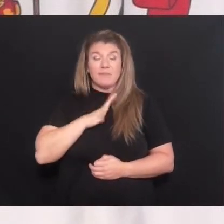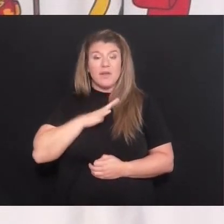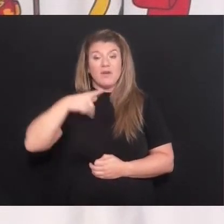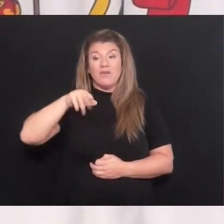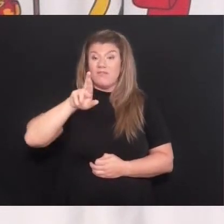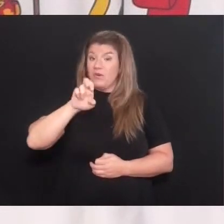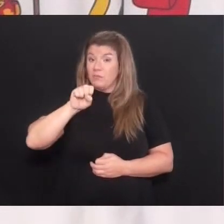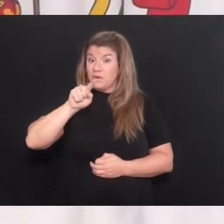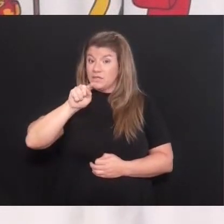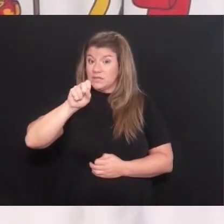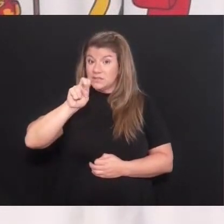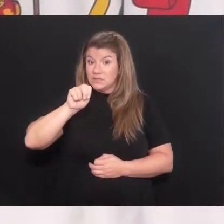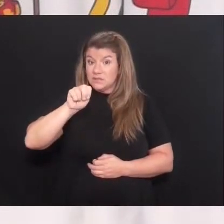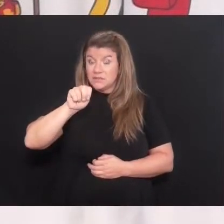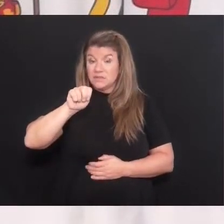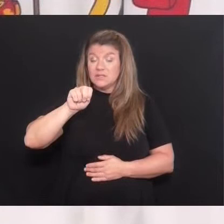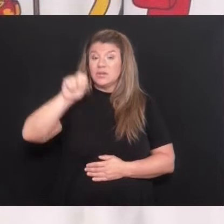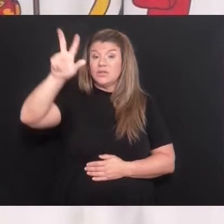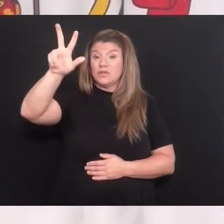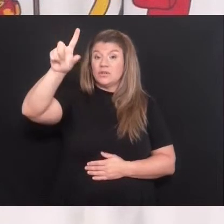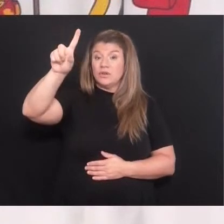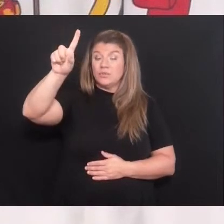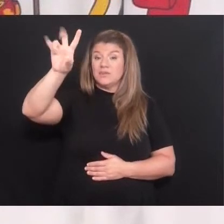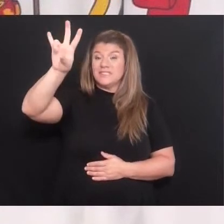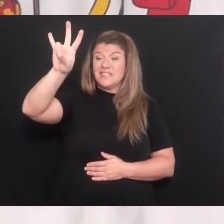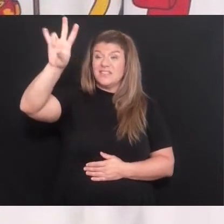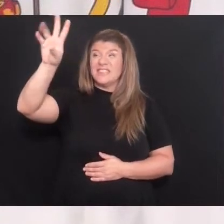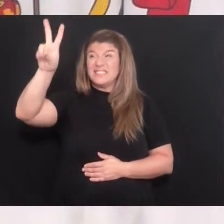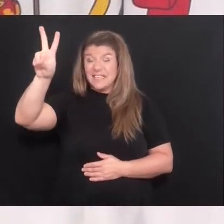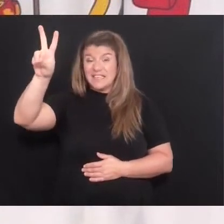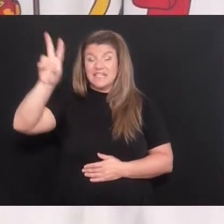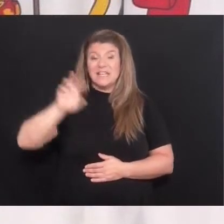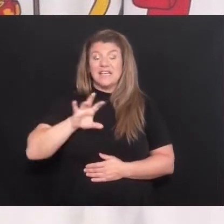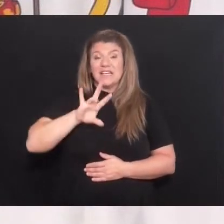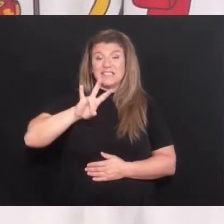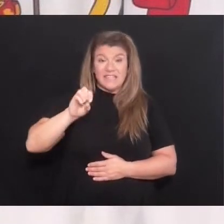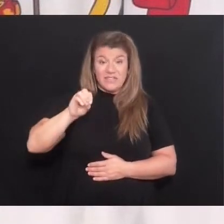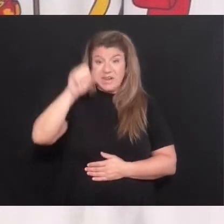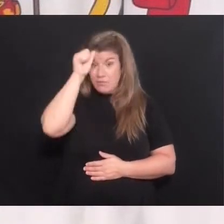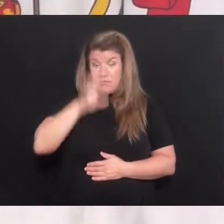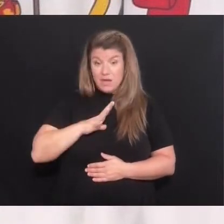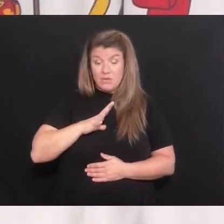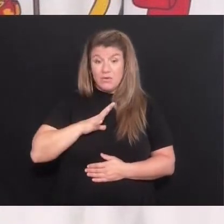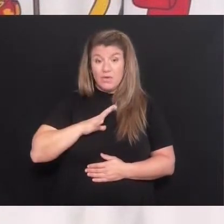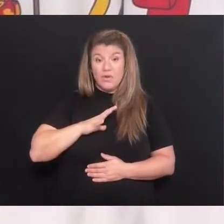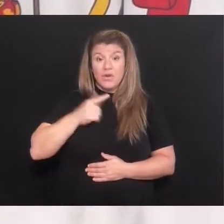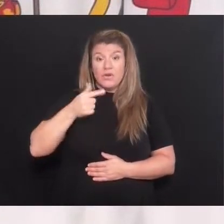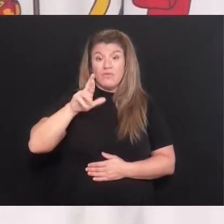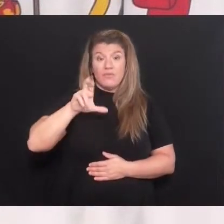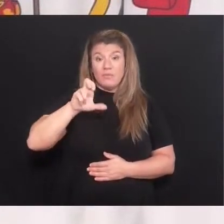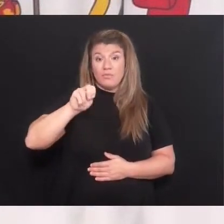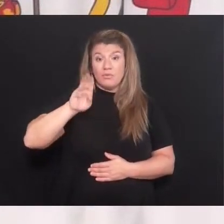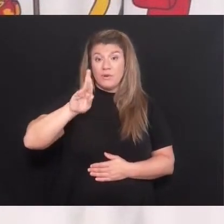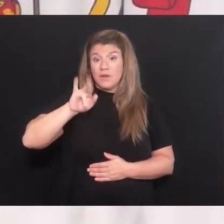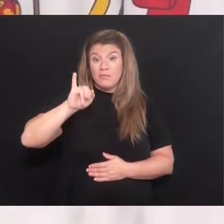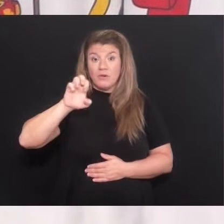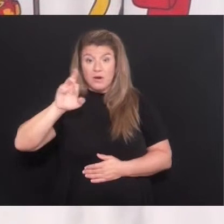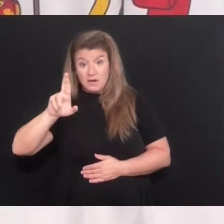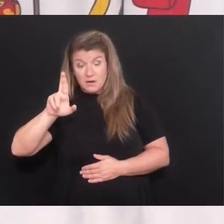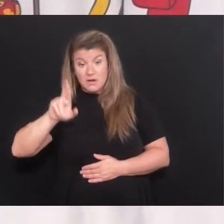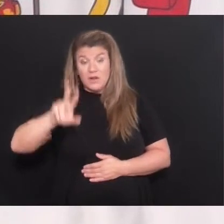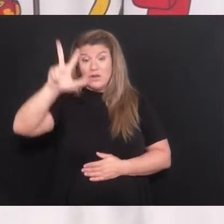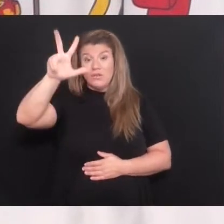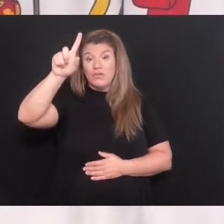from Preston County. The 3,172nd death, a 70-year-old male from Greenbrier County.